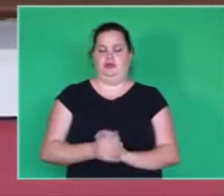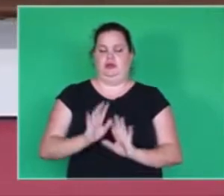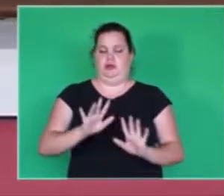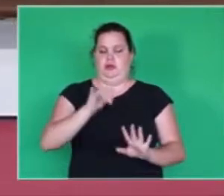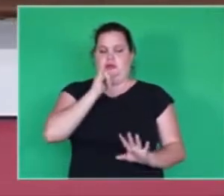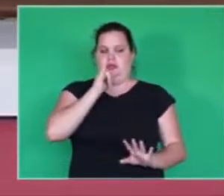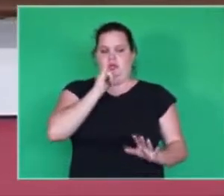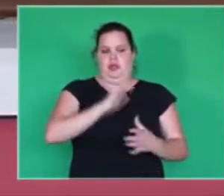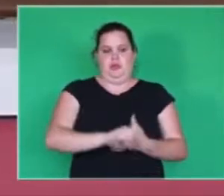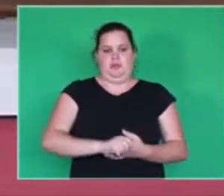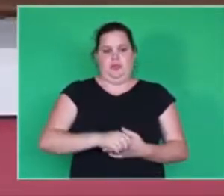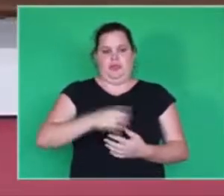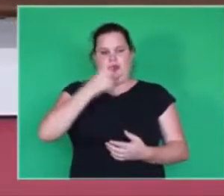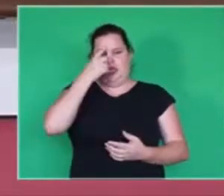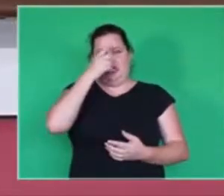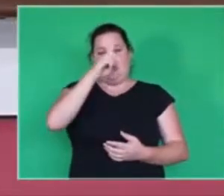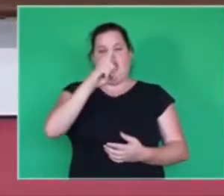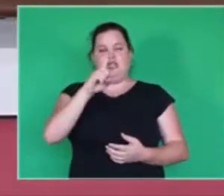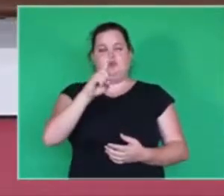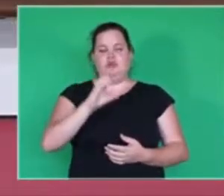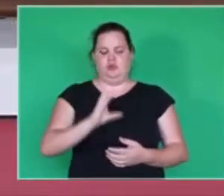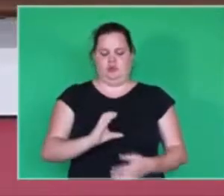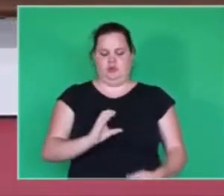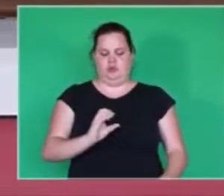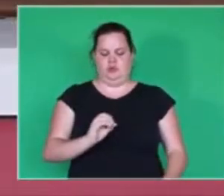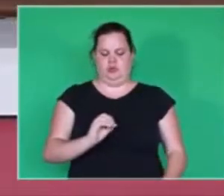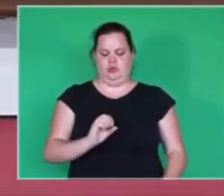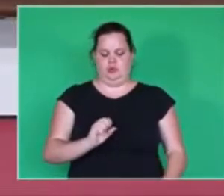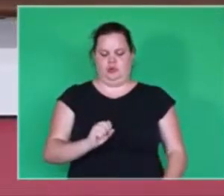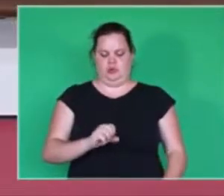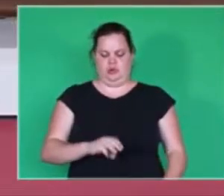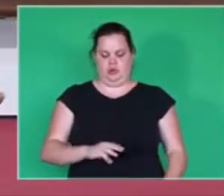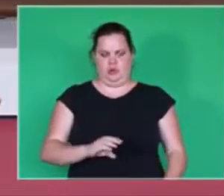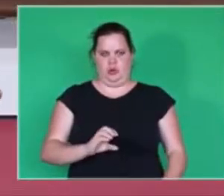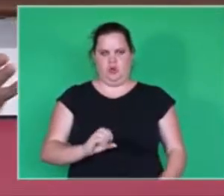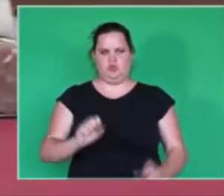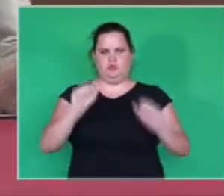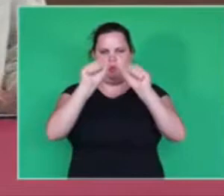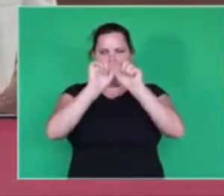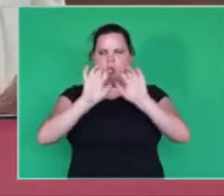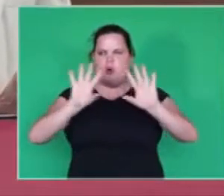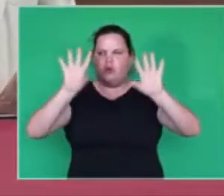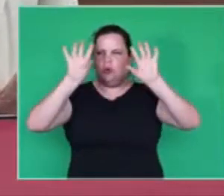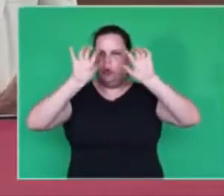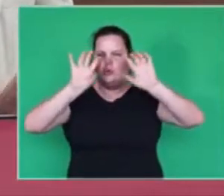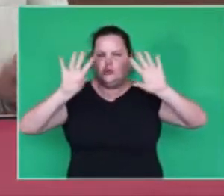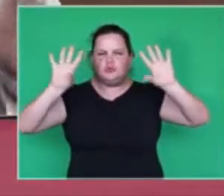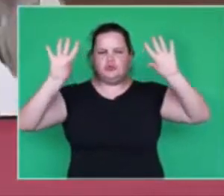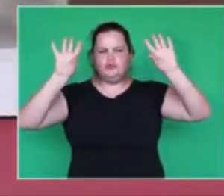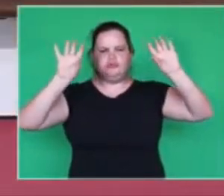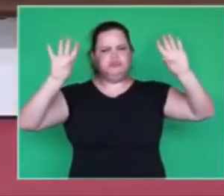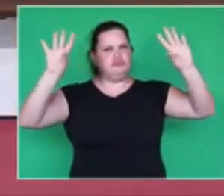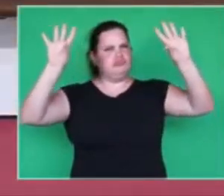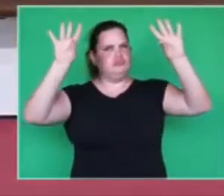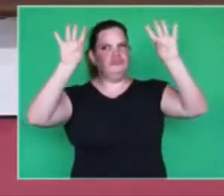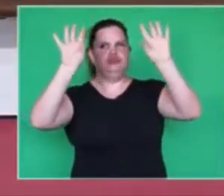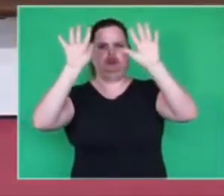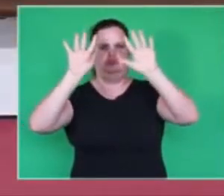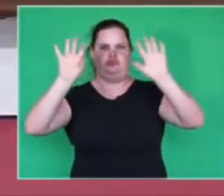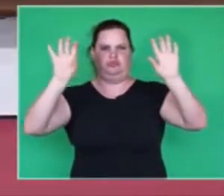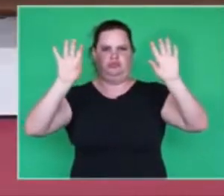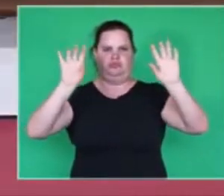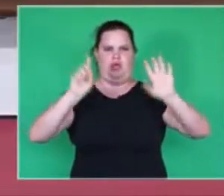the idea, philosophy of cosmos, which was a great project, the